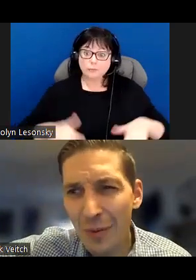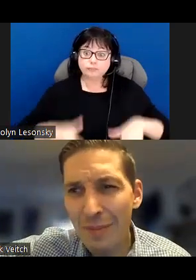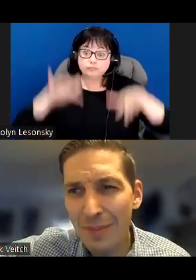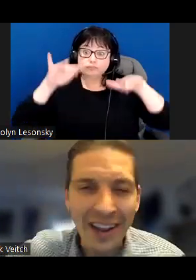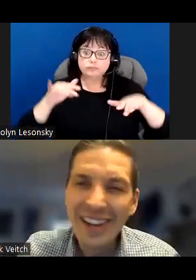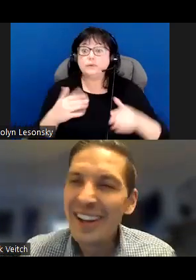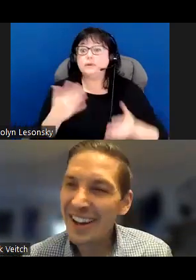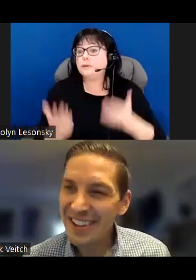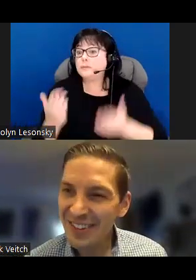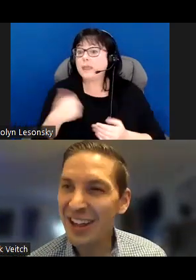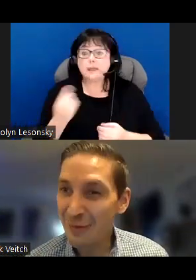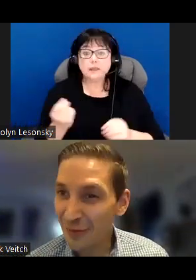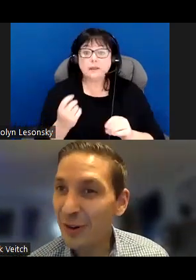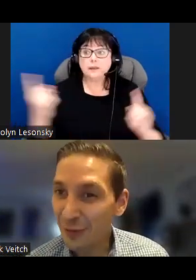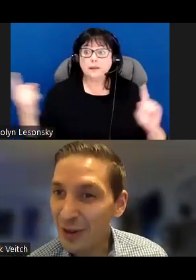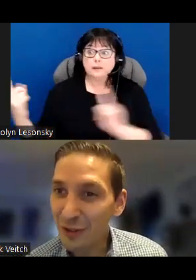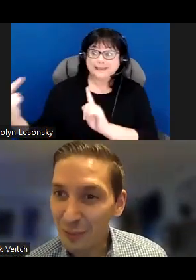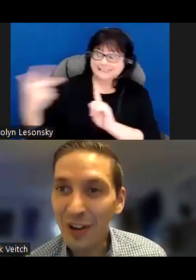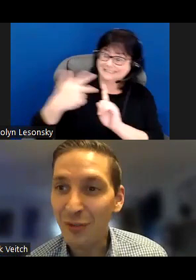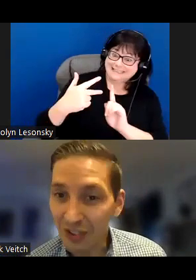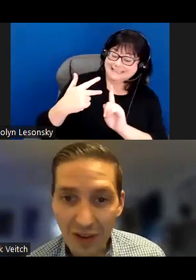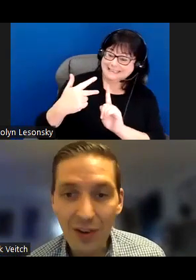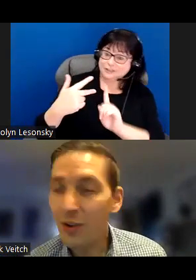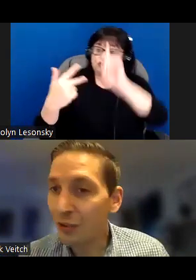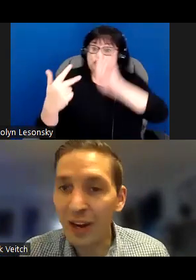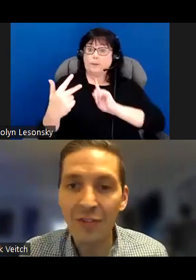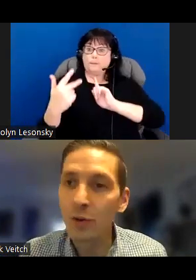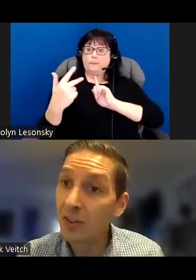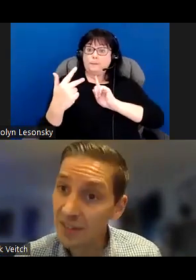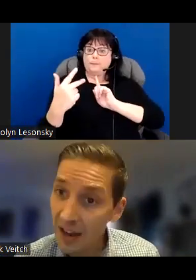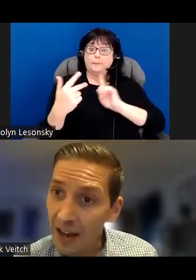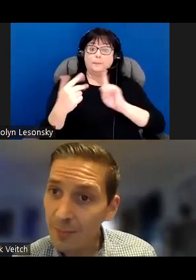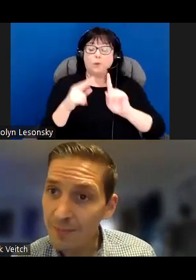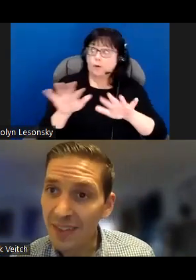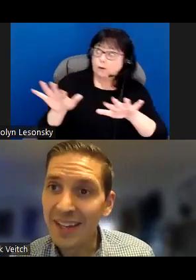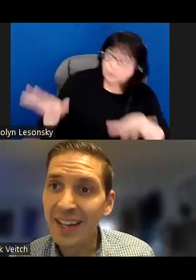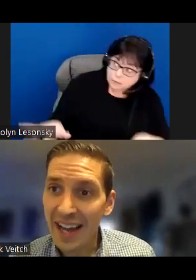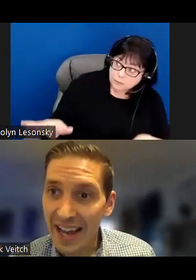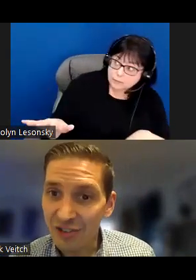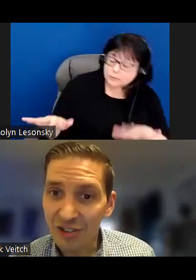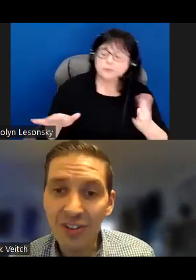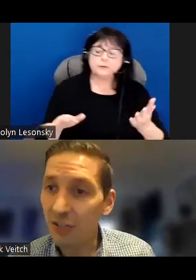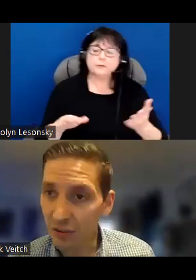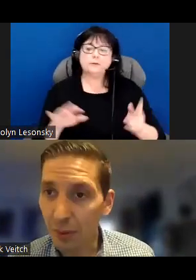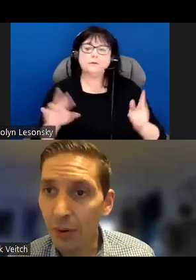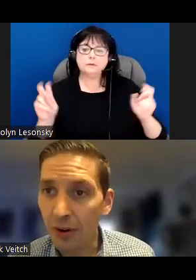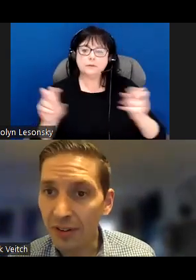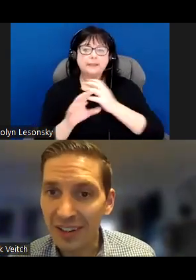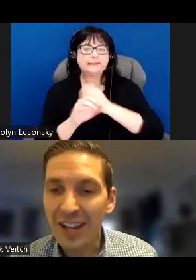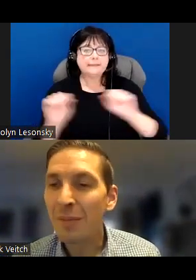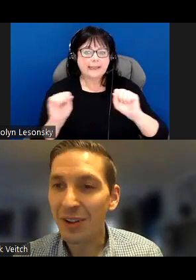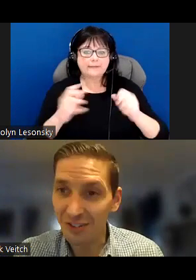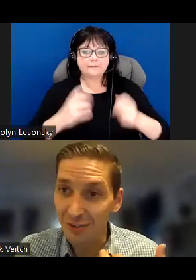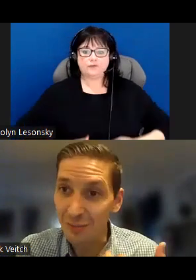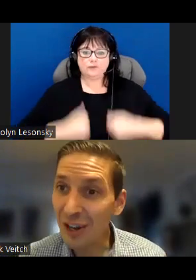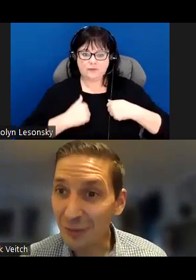kick a headlight on my way by. I use that fight or flight response for safety or survival with time, action, and